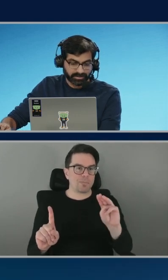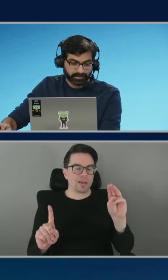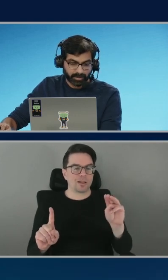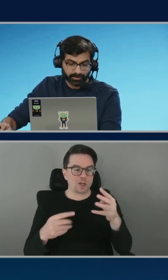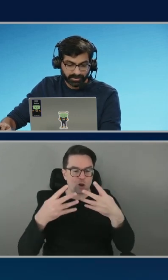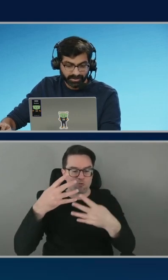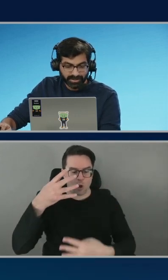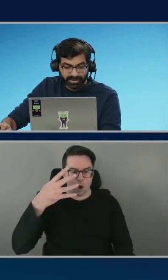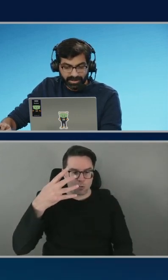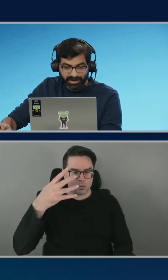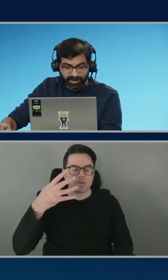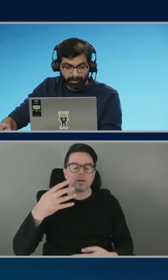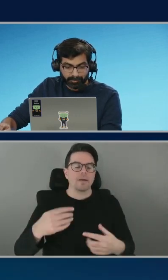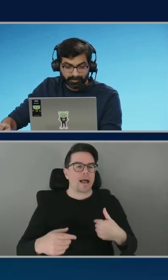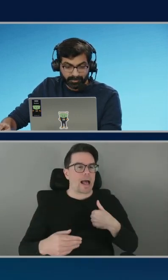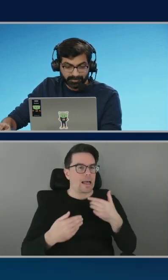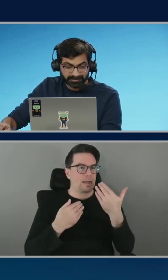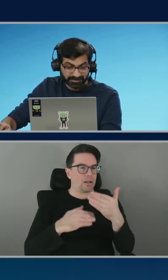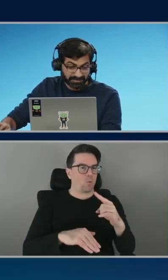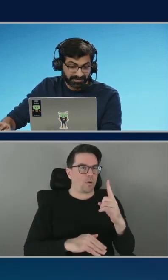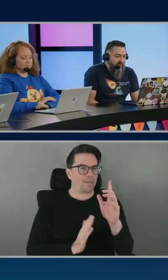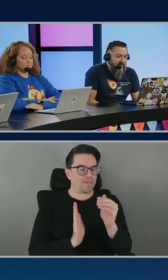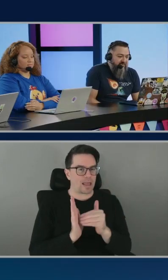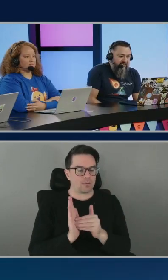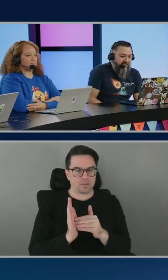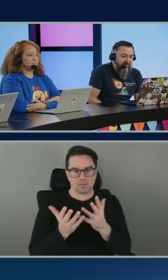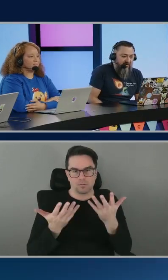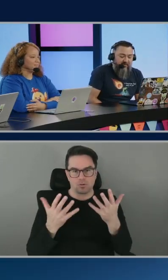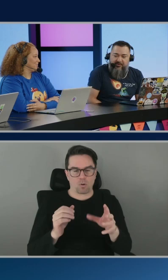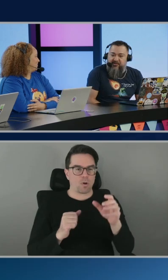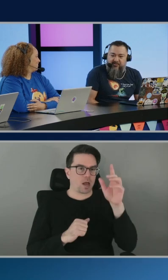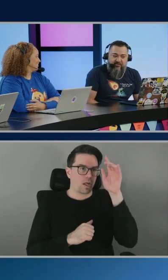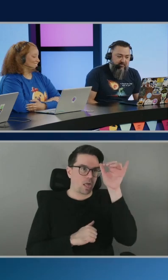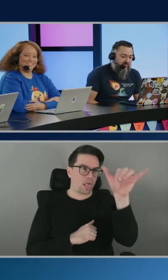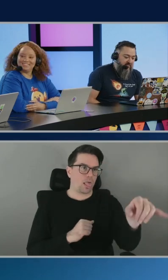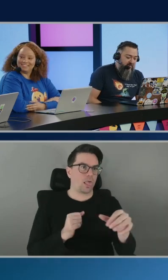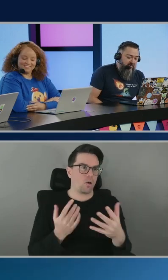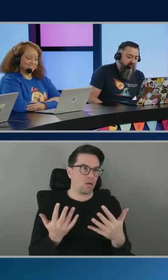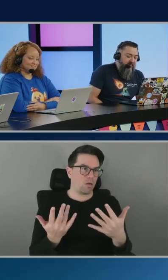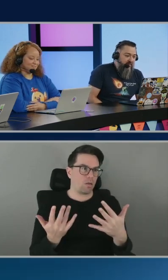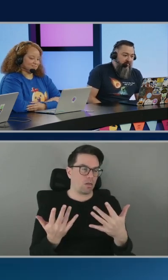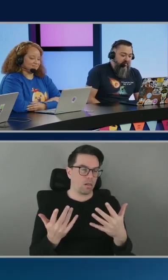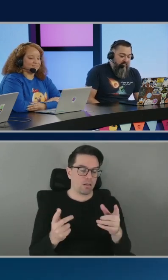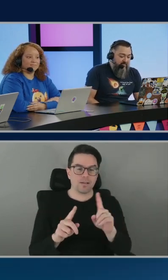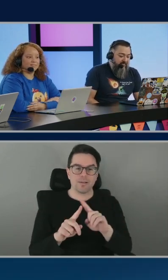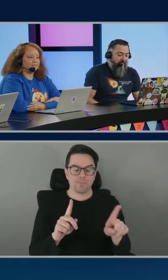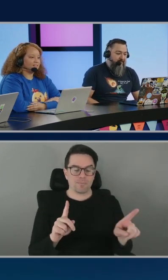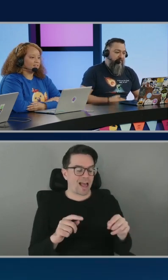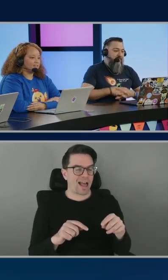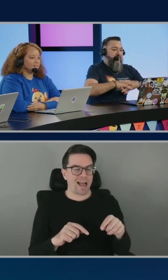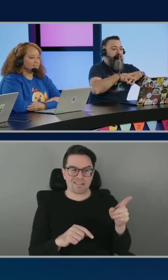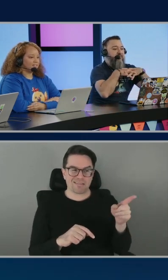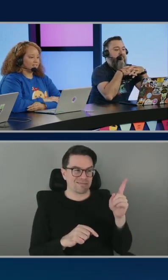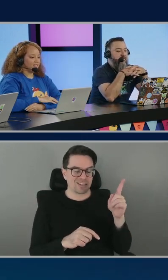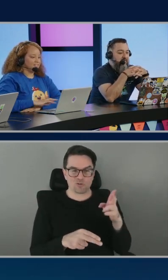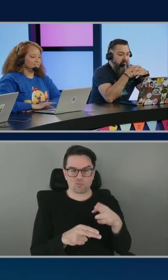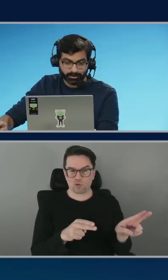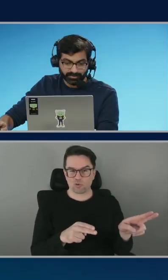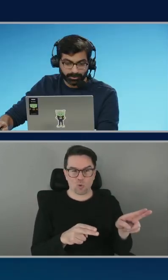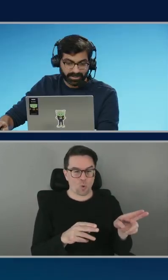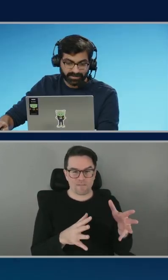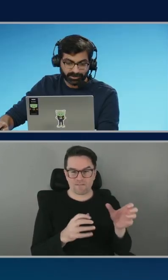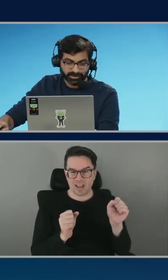that it doesn't take forever. But even that just took fractions of a second anyway. That's right. And you can see a bunch of